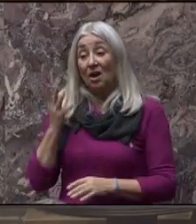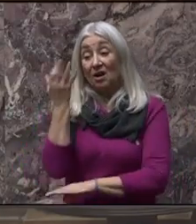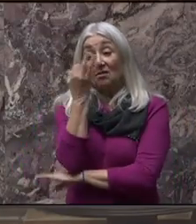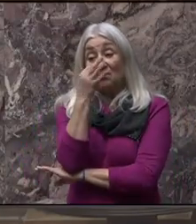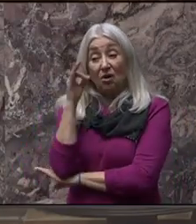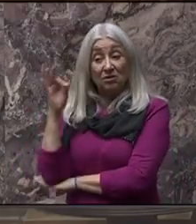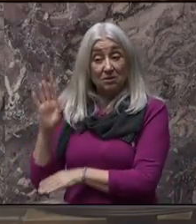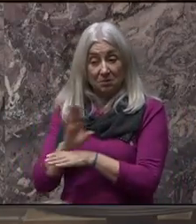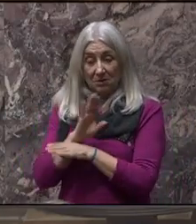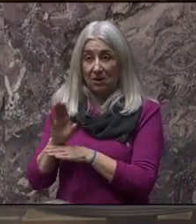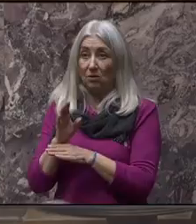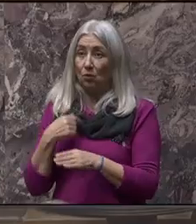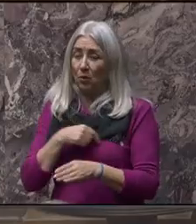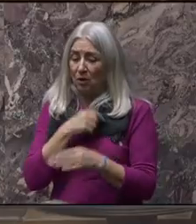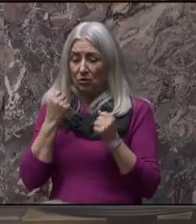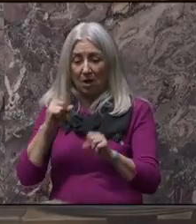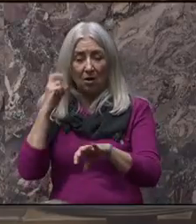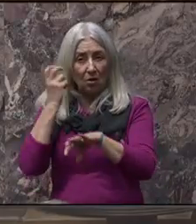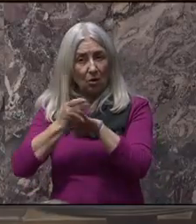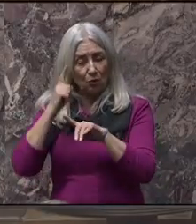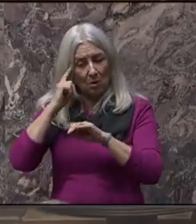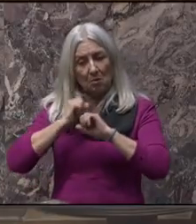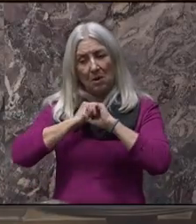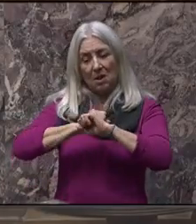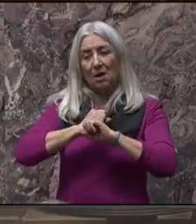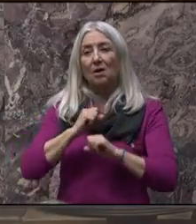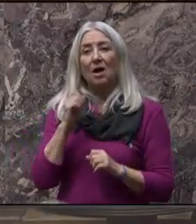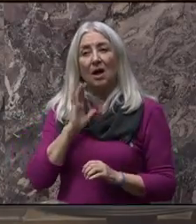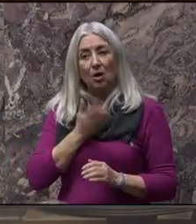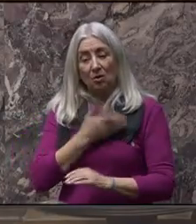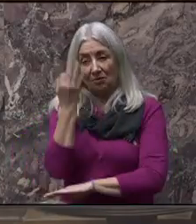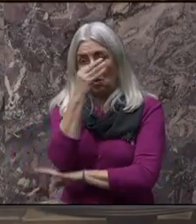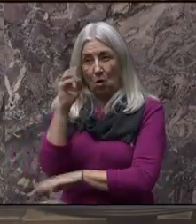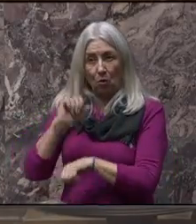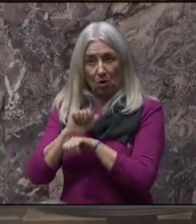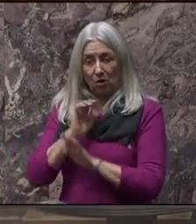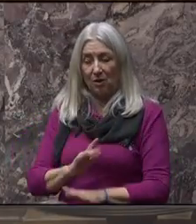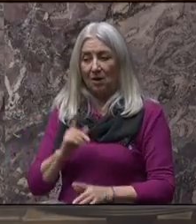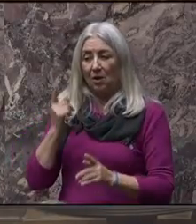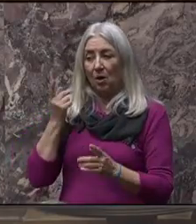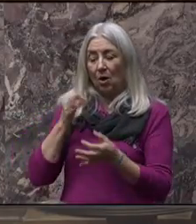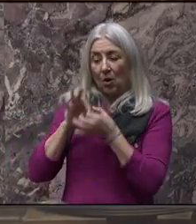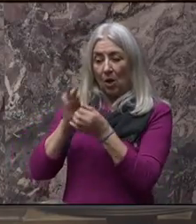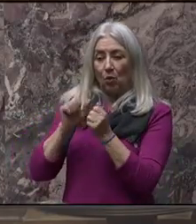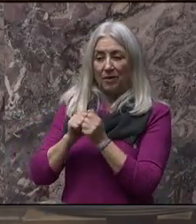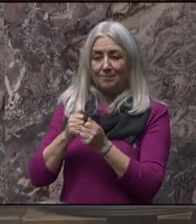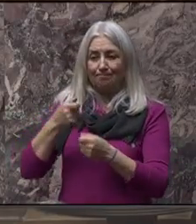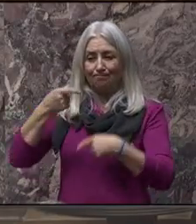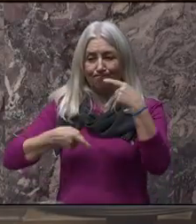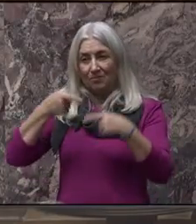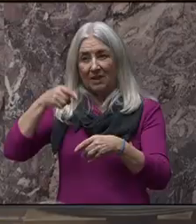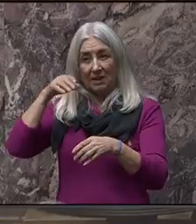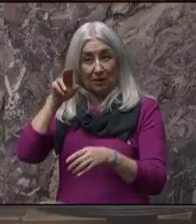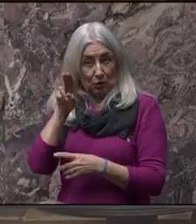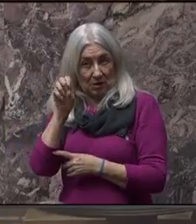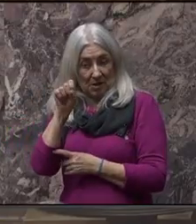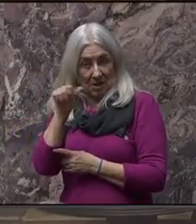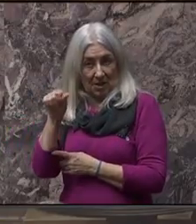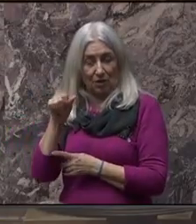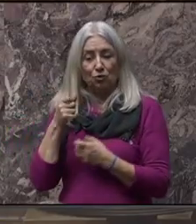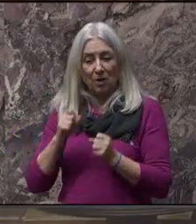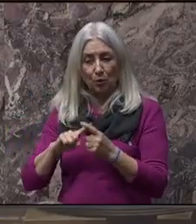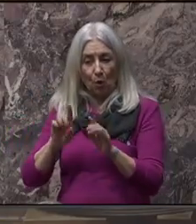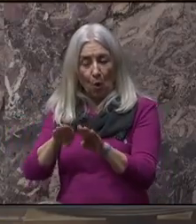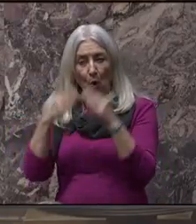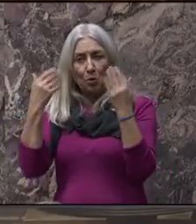protect our forestry workers from the impacts of any trade disputes with the United States by opening new markets over the